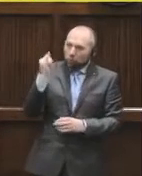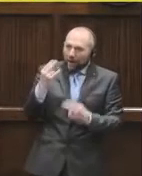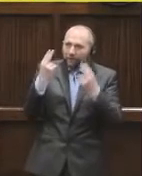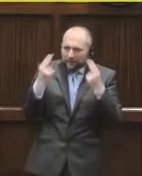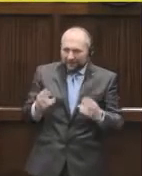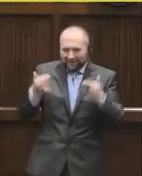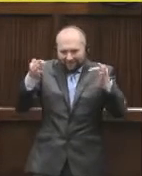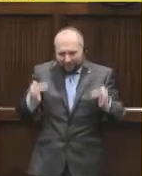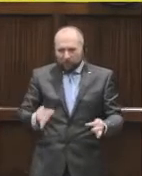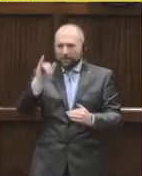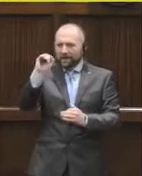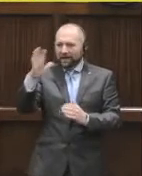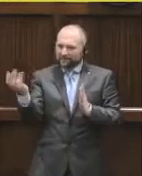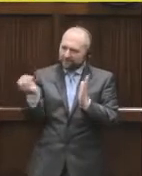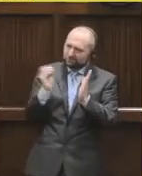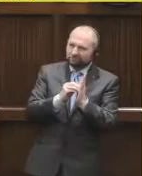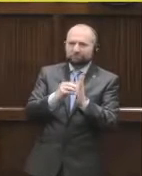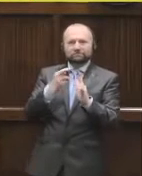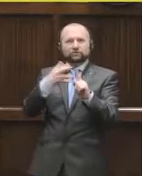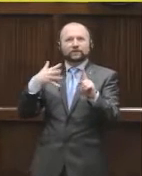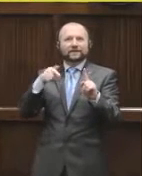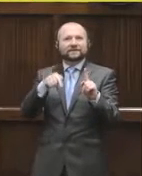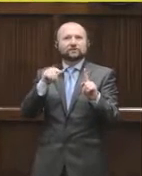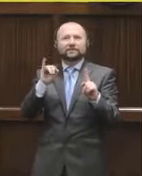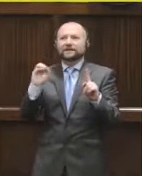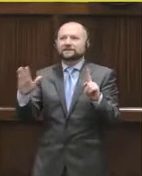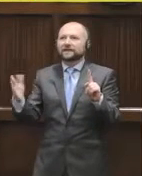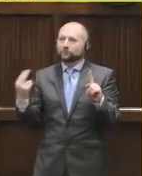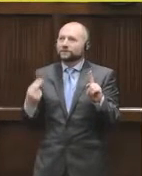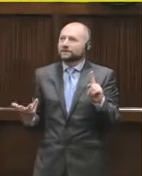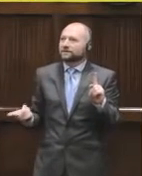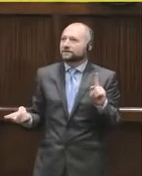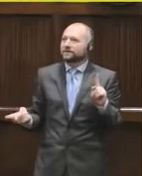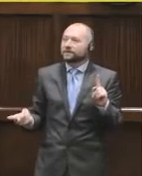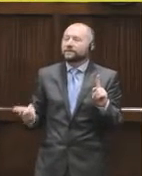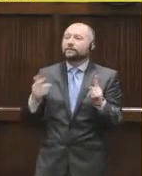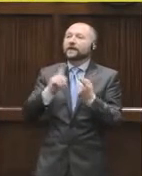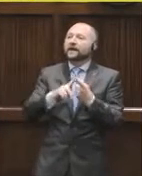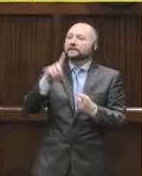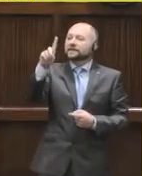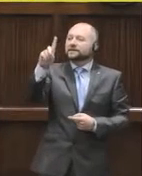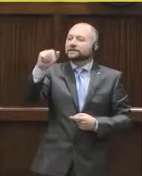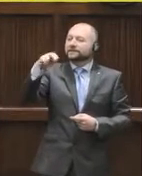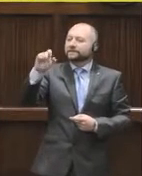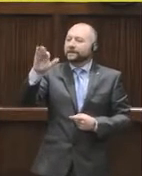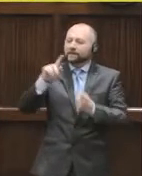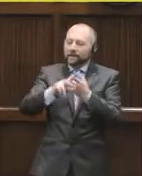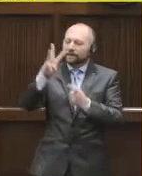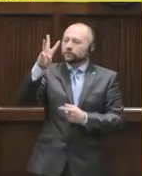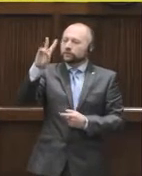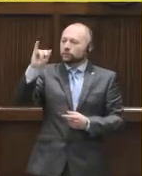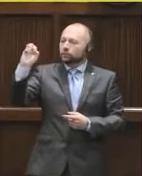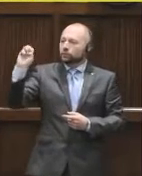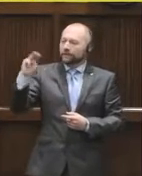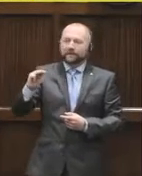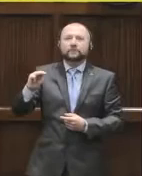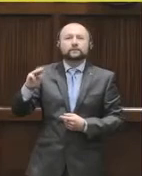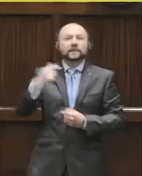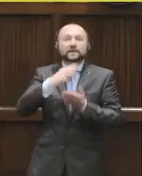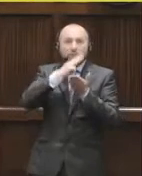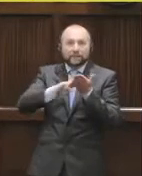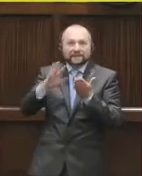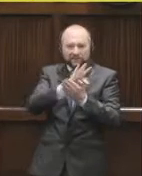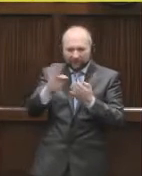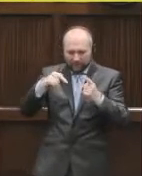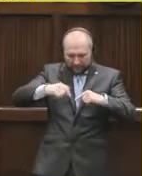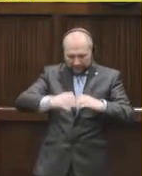formal recognition of Irish Sign Language. And Daniel and William, our message from this chamber